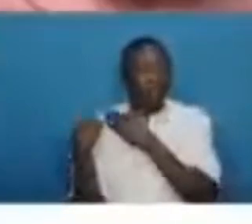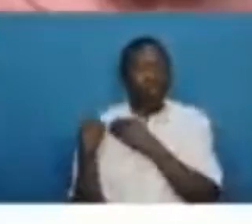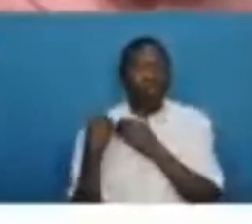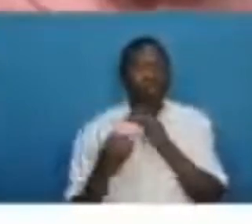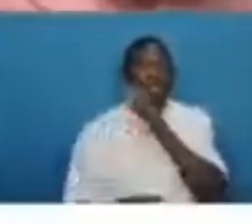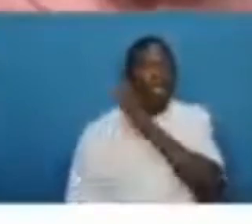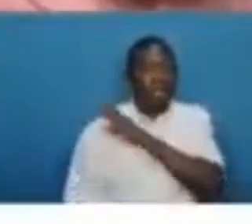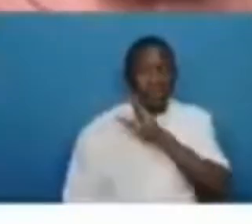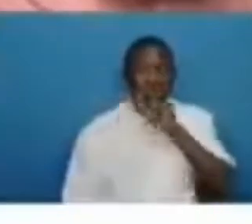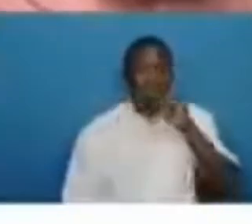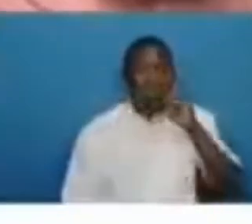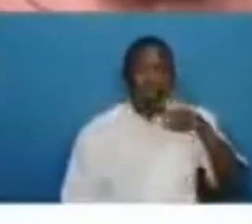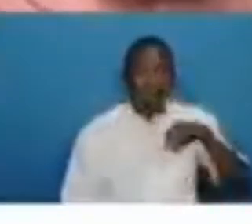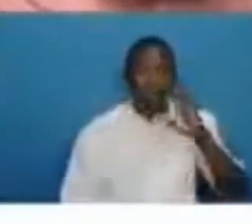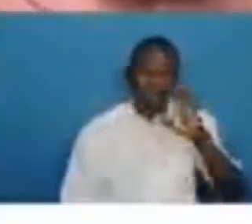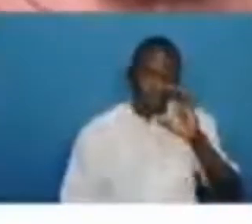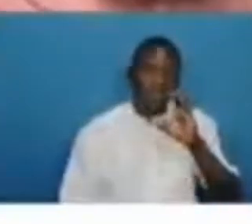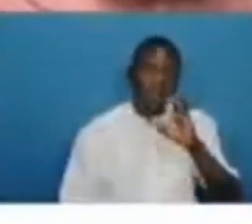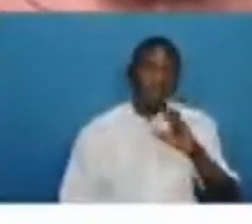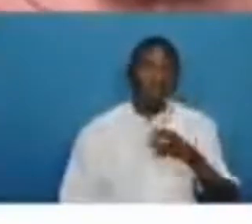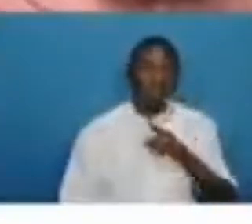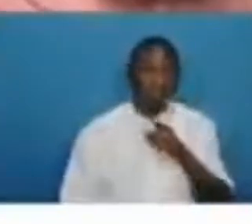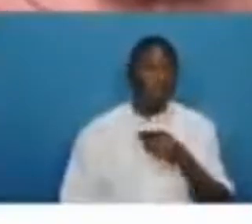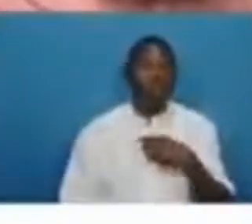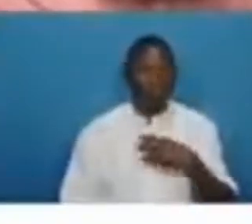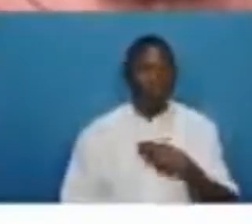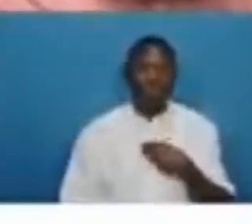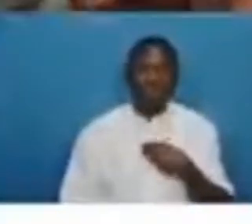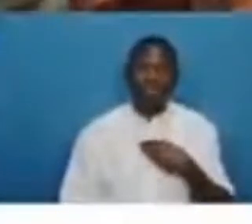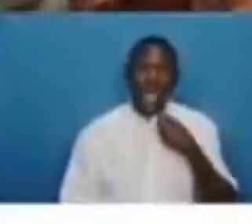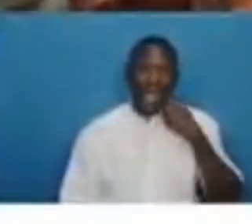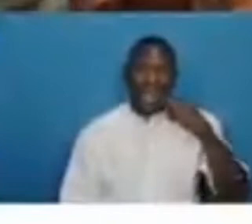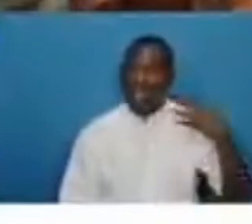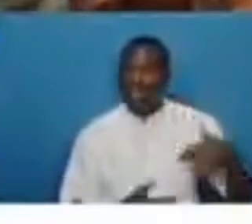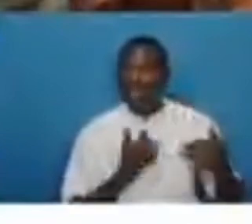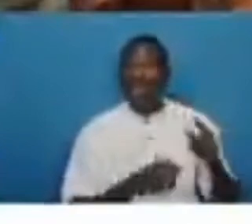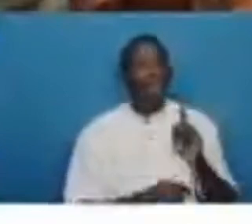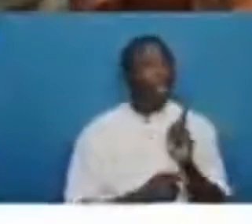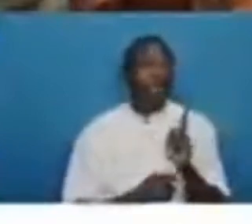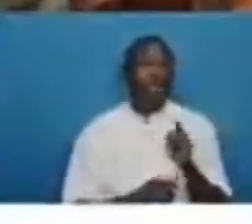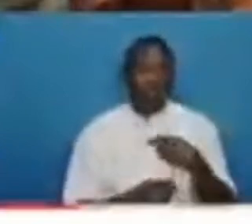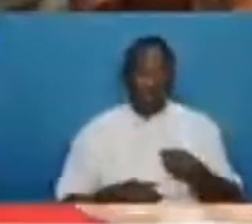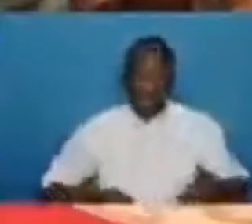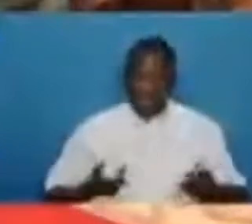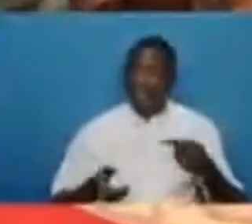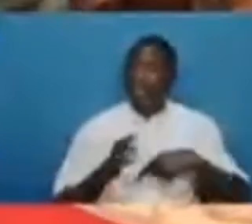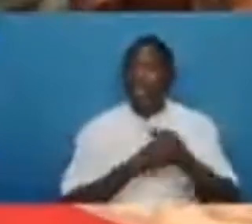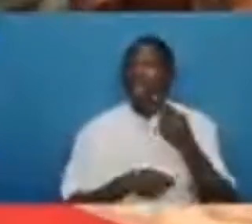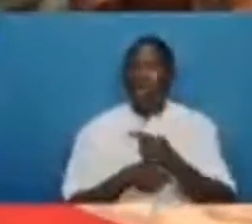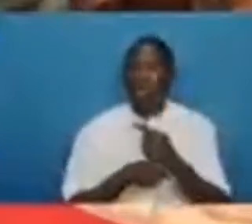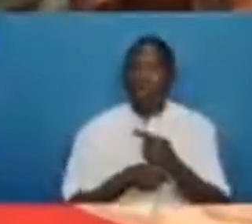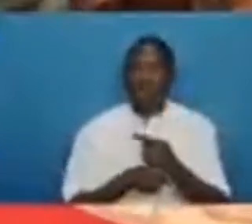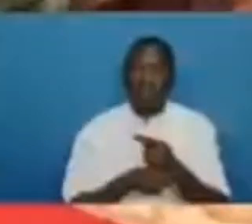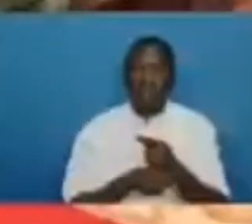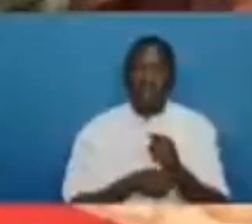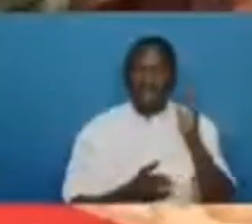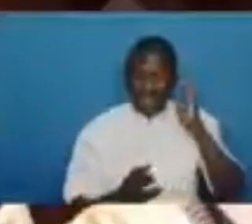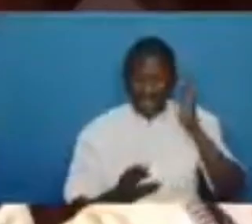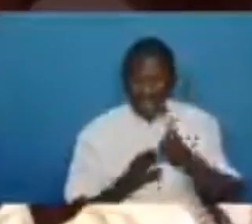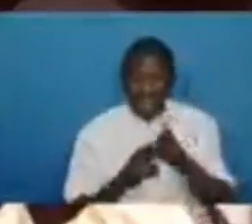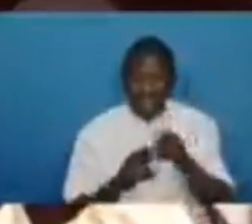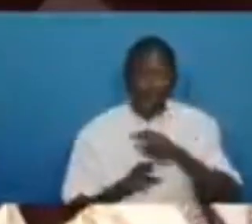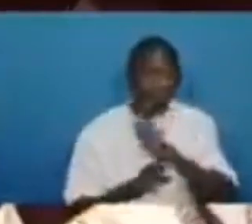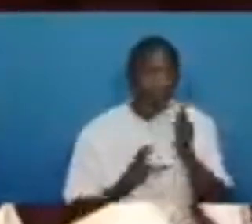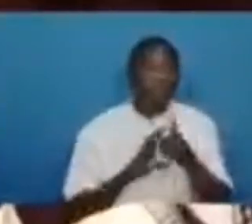to regret of investing in this country. Directly or indirectly, this edifice will serve as a revenue